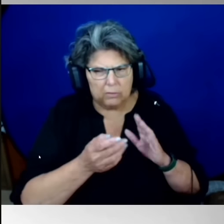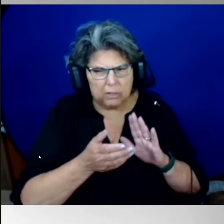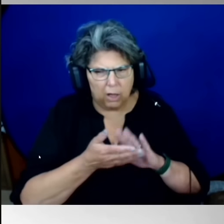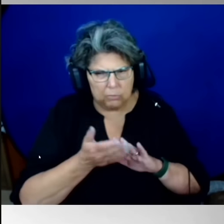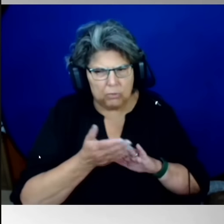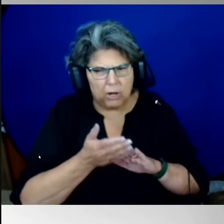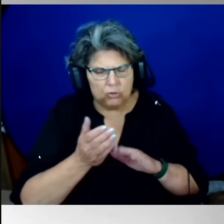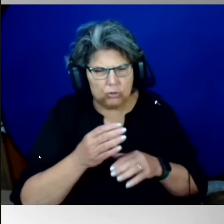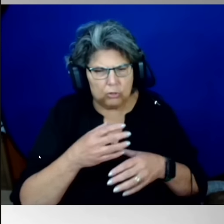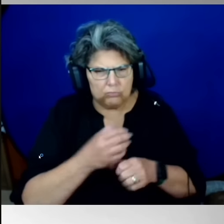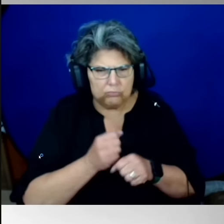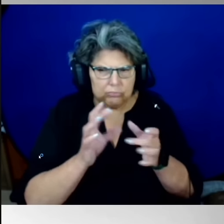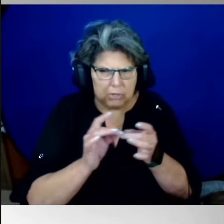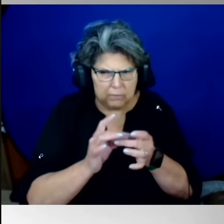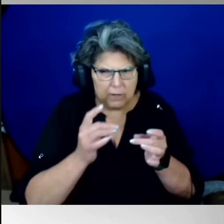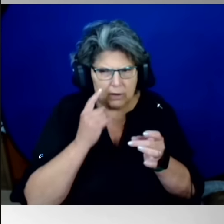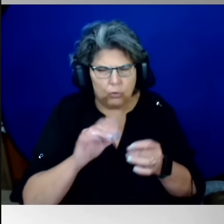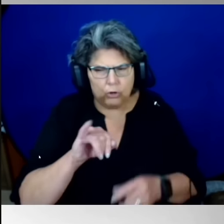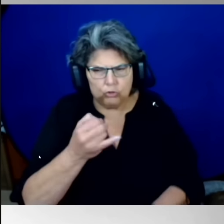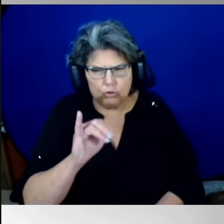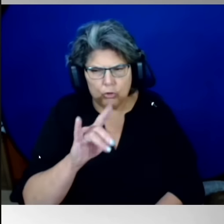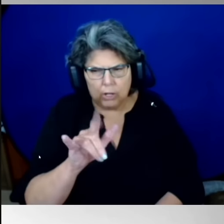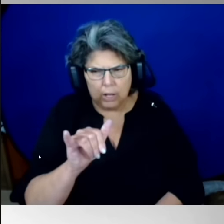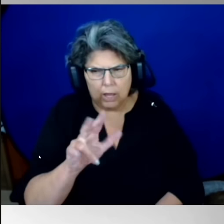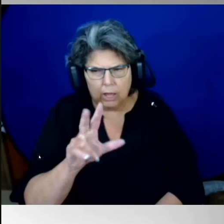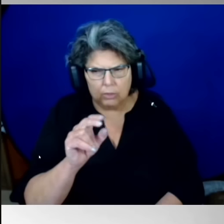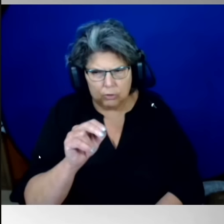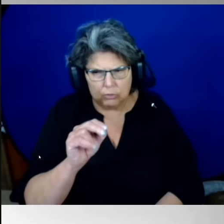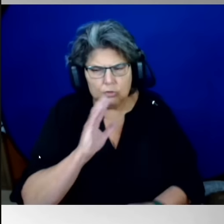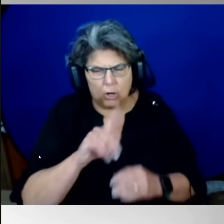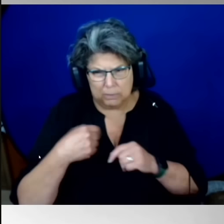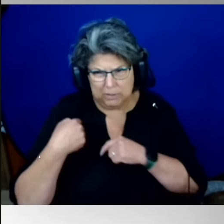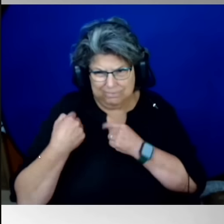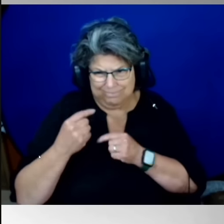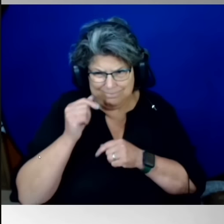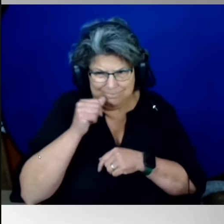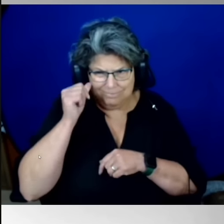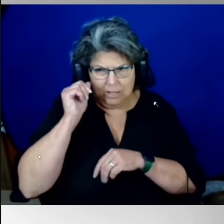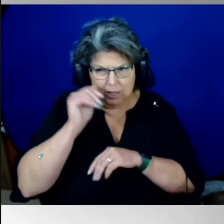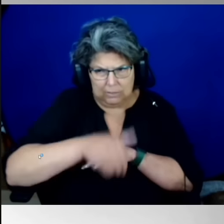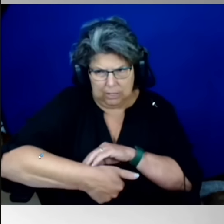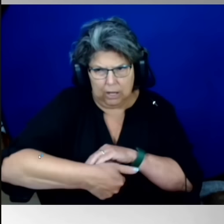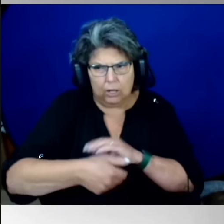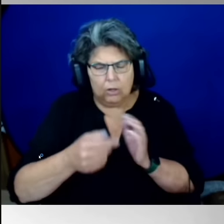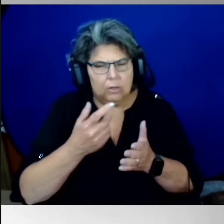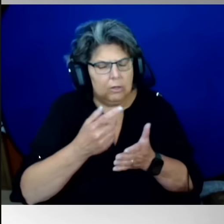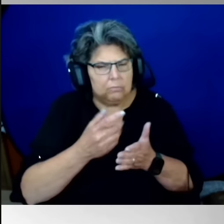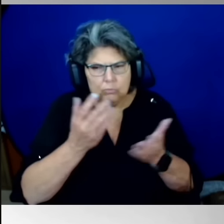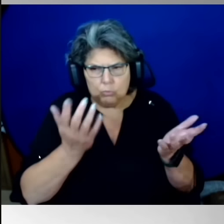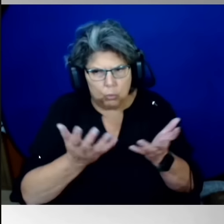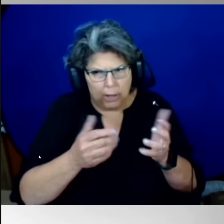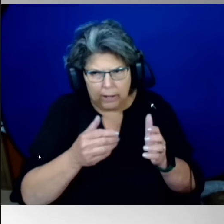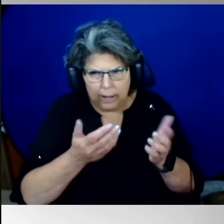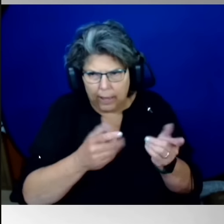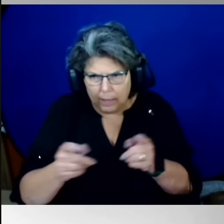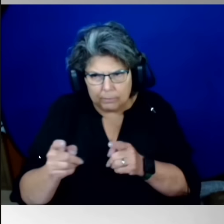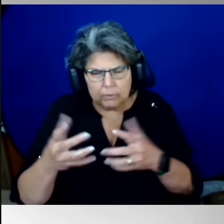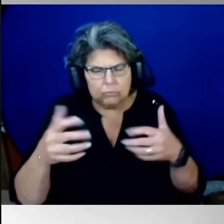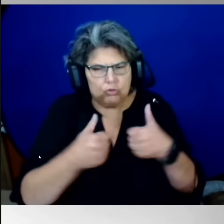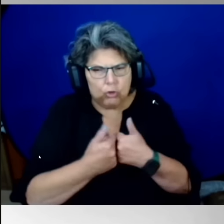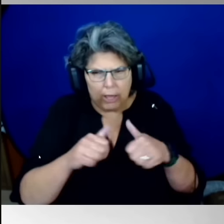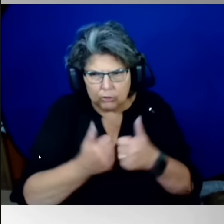July 30th. Talk about overnight some of the operations that took place, some of the challenges we've experienced in our operations